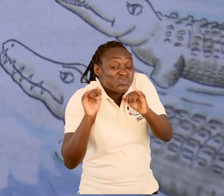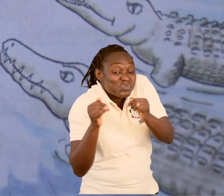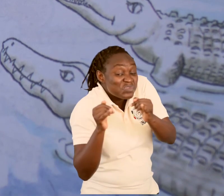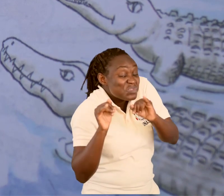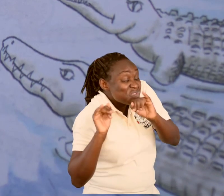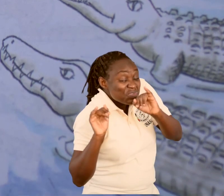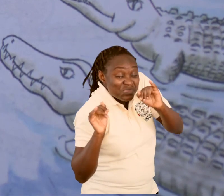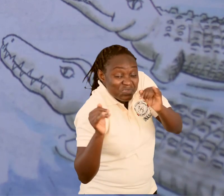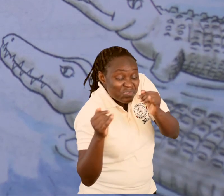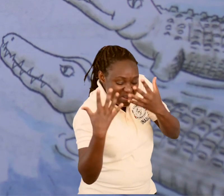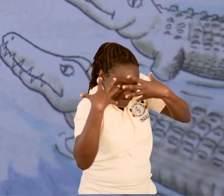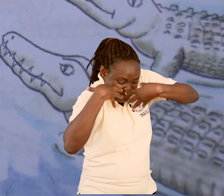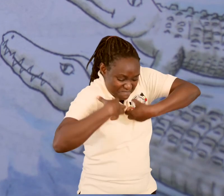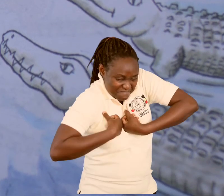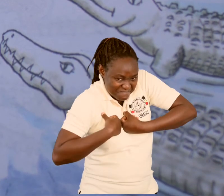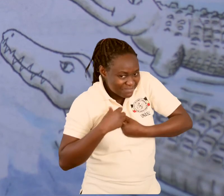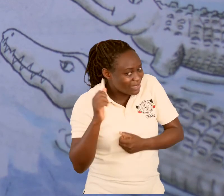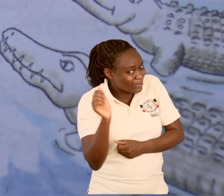catch me."